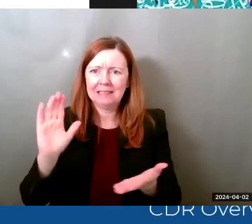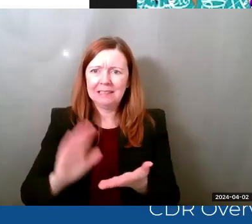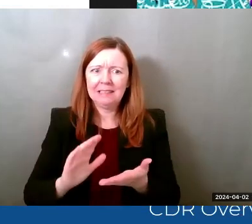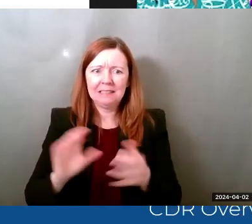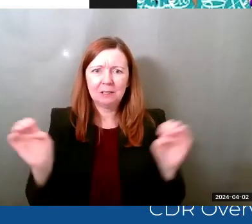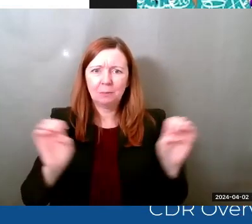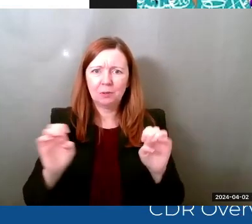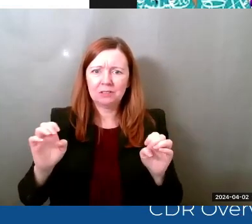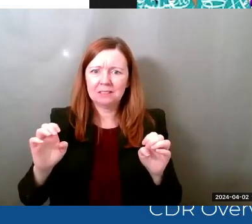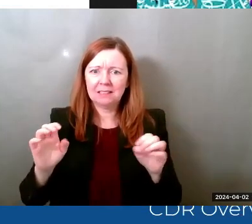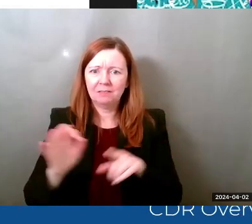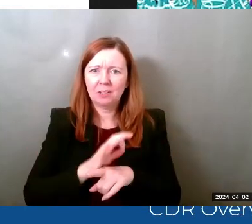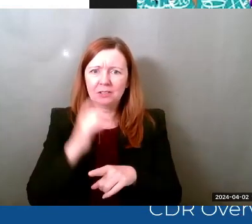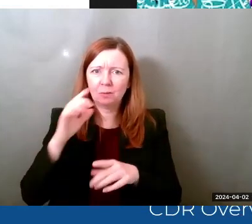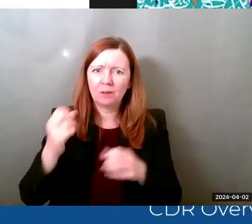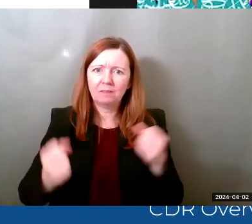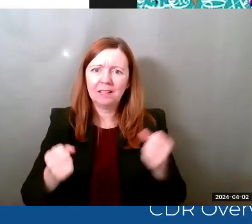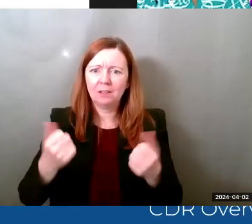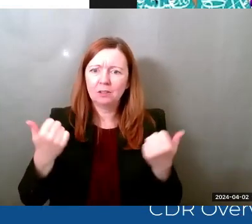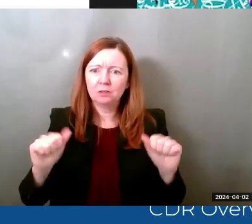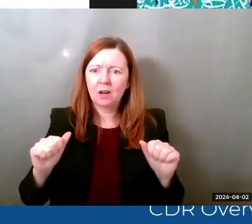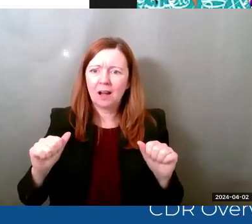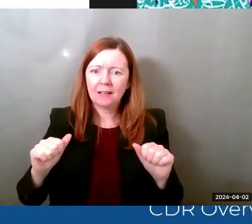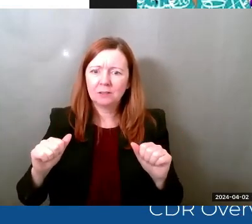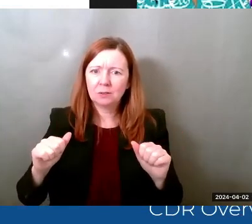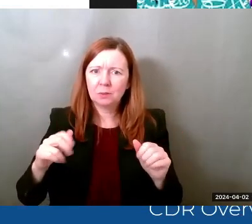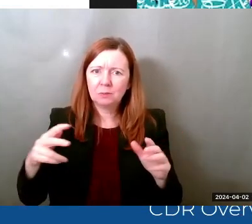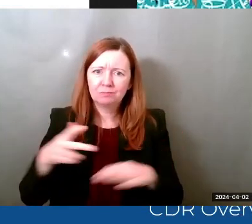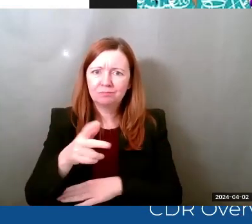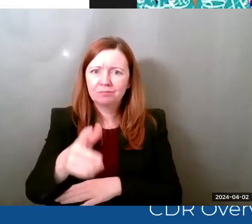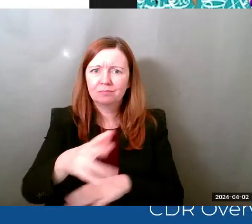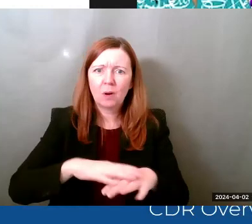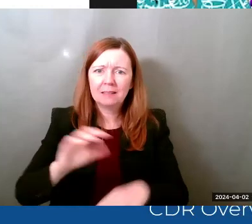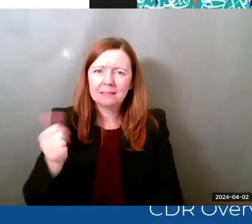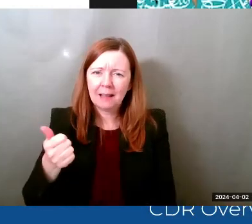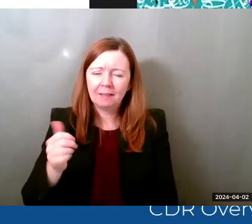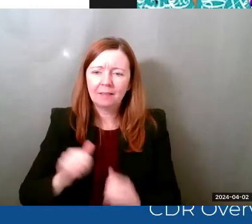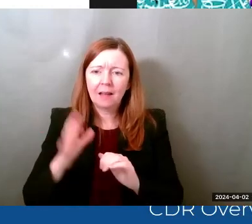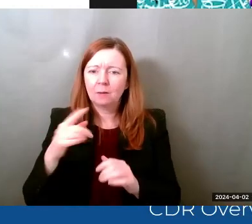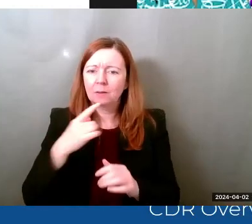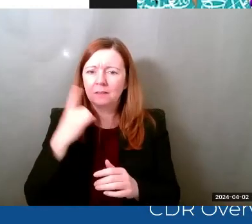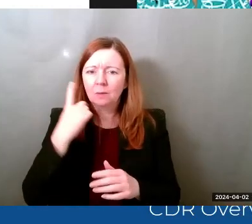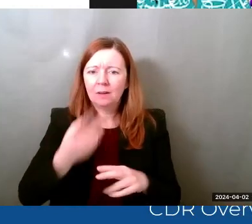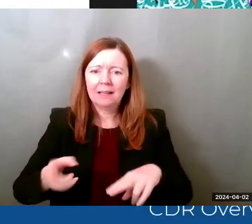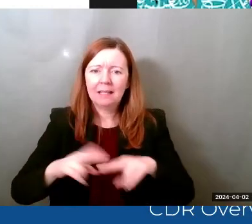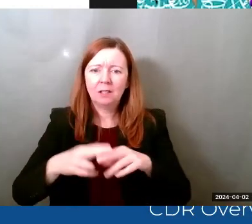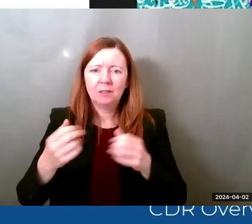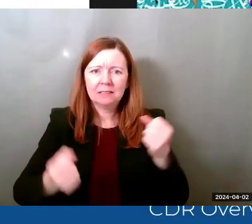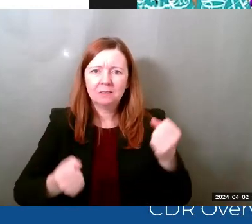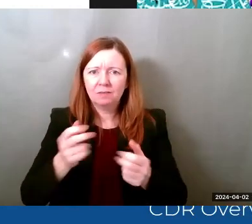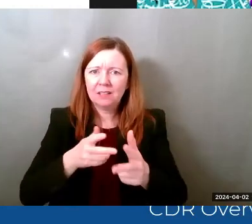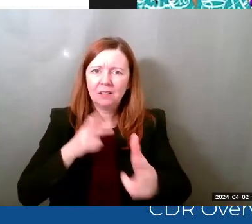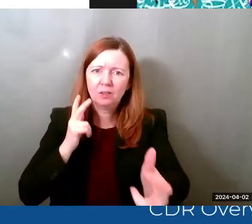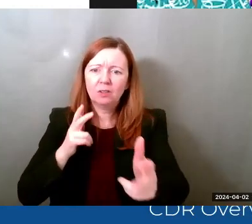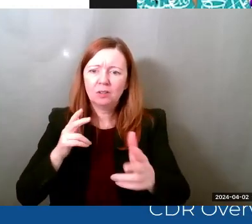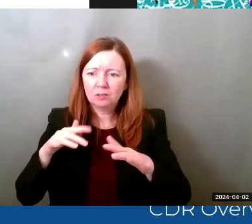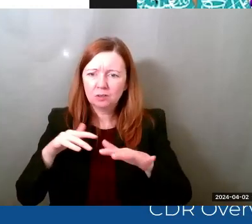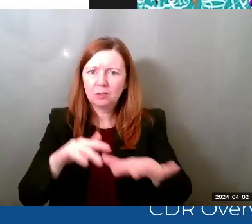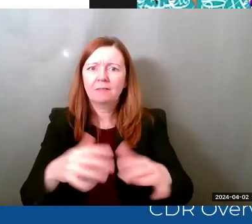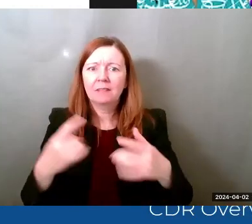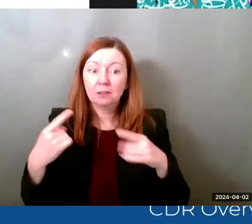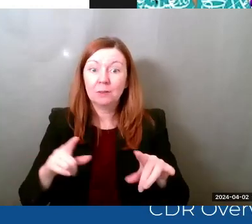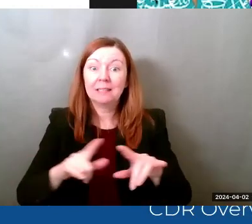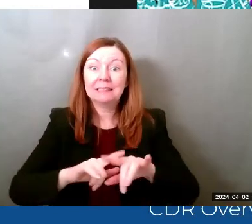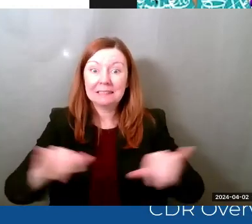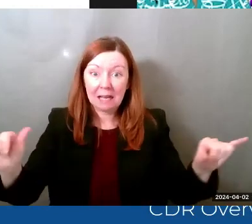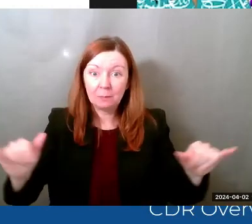flow function for a vehicle trying to get down on 10th Street? How will you account for the increased vehicle traffic during simultaneous events with